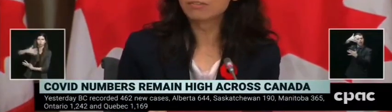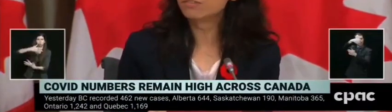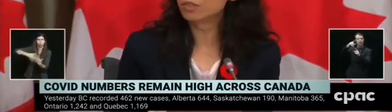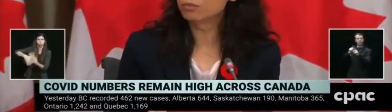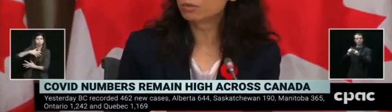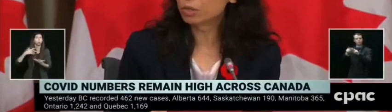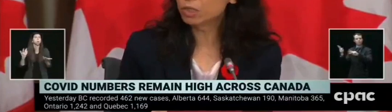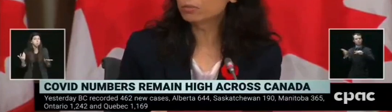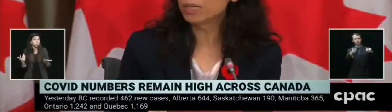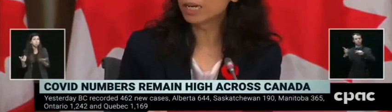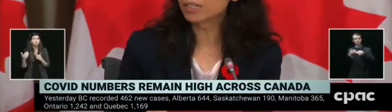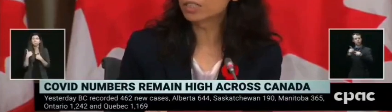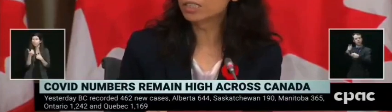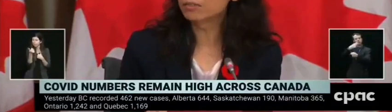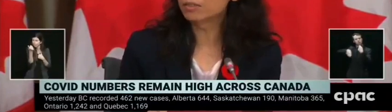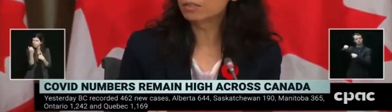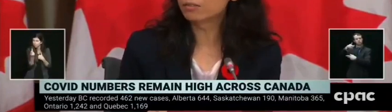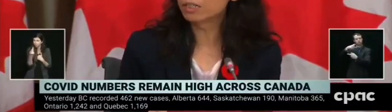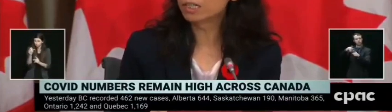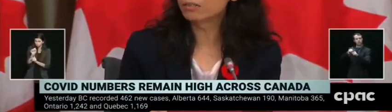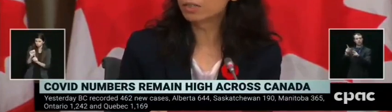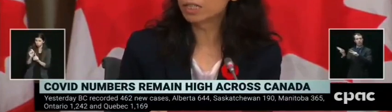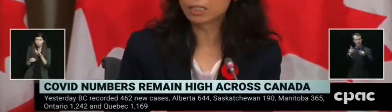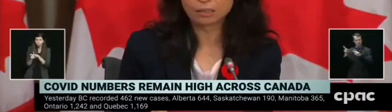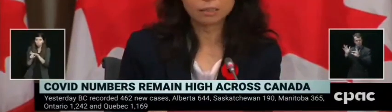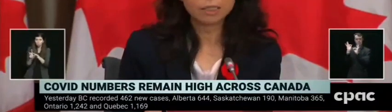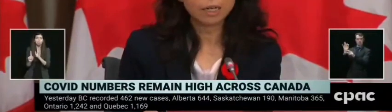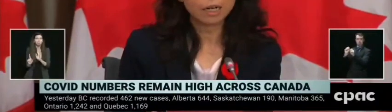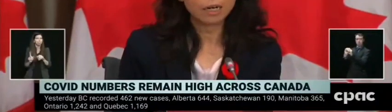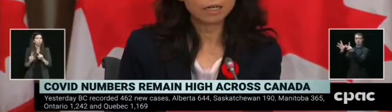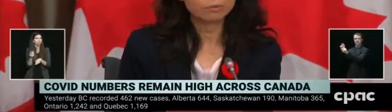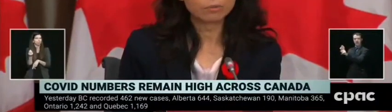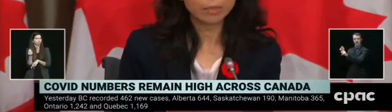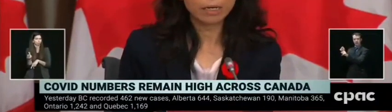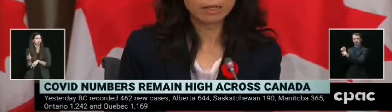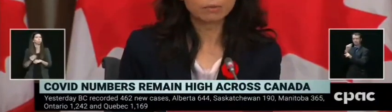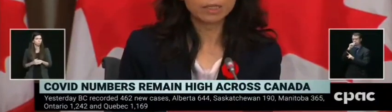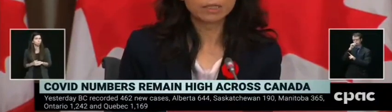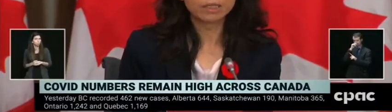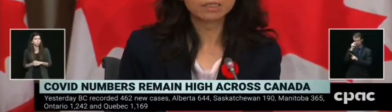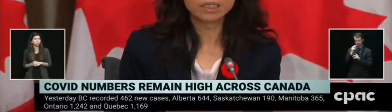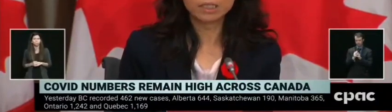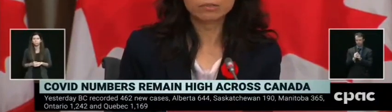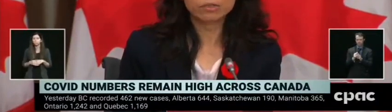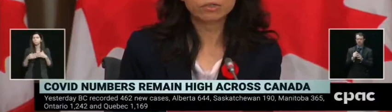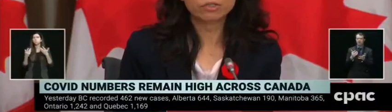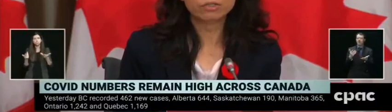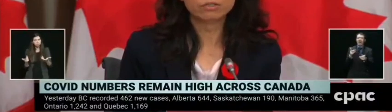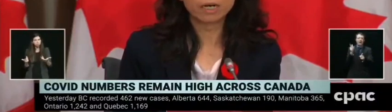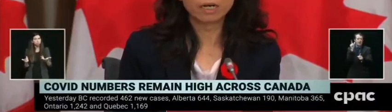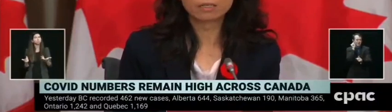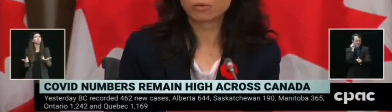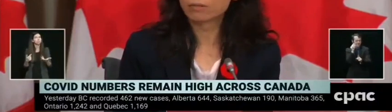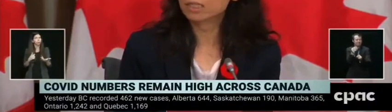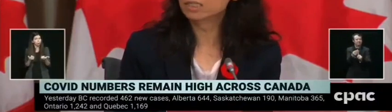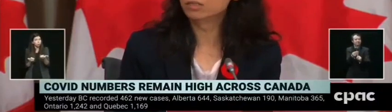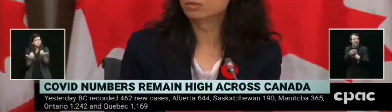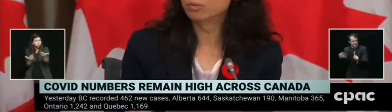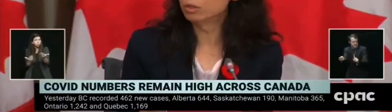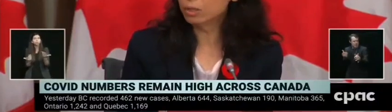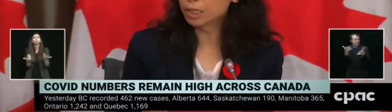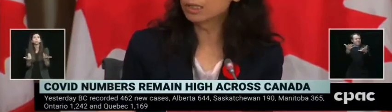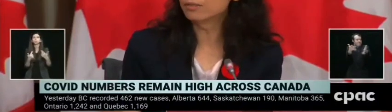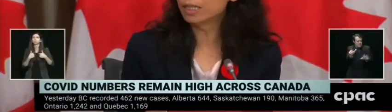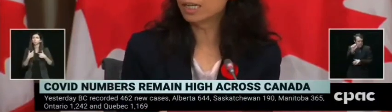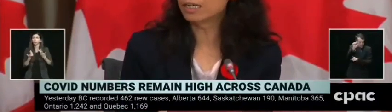there has been a few reports, but actually very, very little. I think we continue to ask provinces